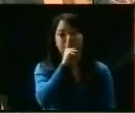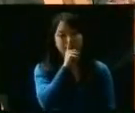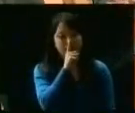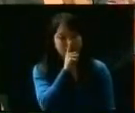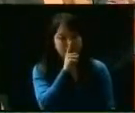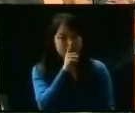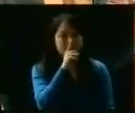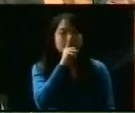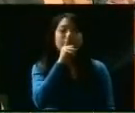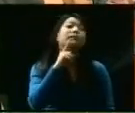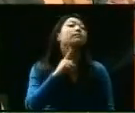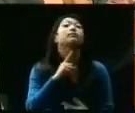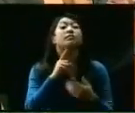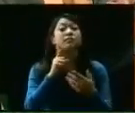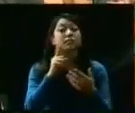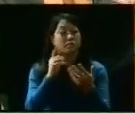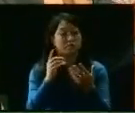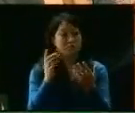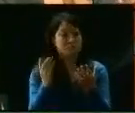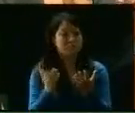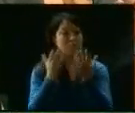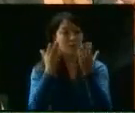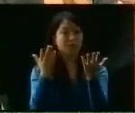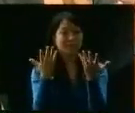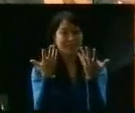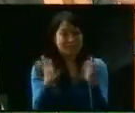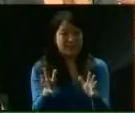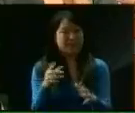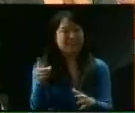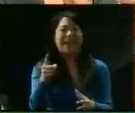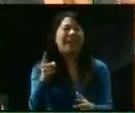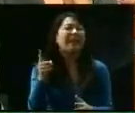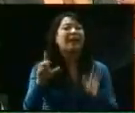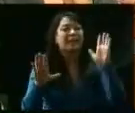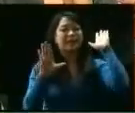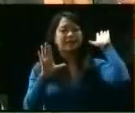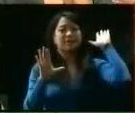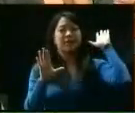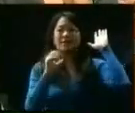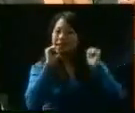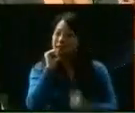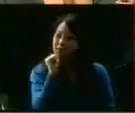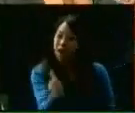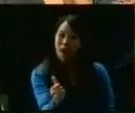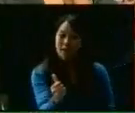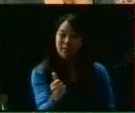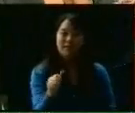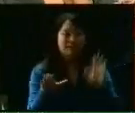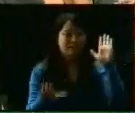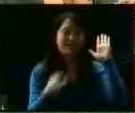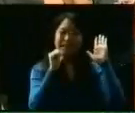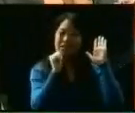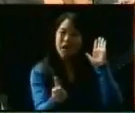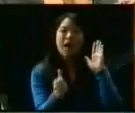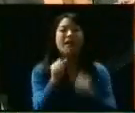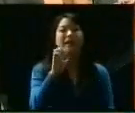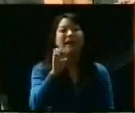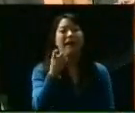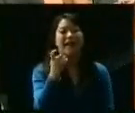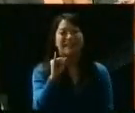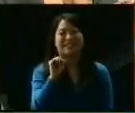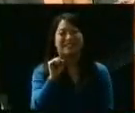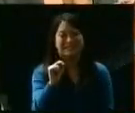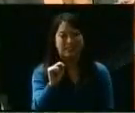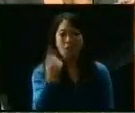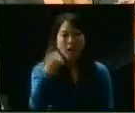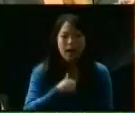After the motion dismissed was, and Mr. Salter testified they didn't exist. And I actually pulled a sting